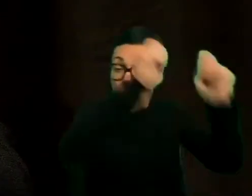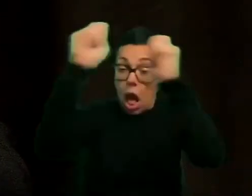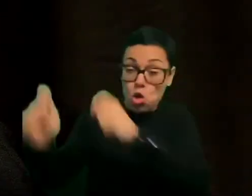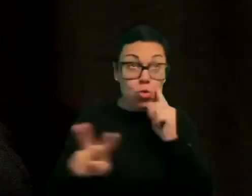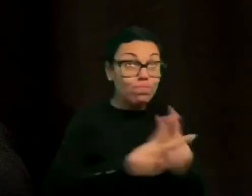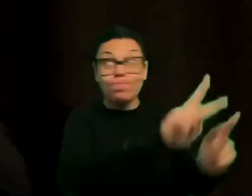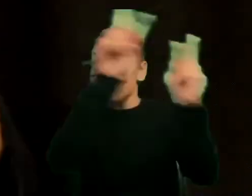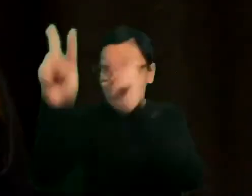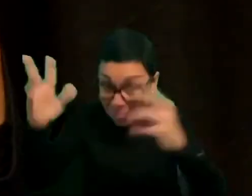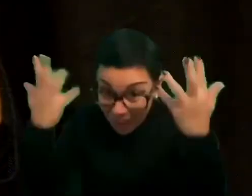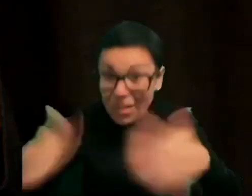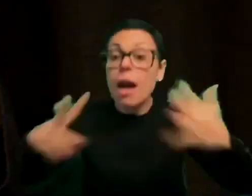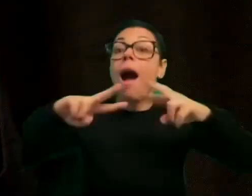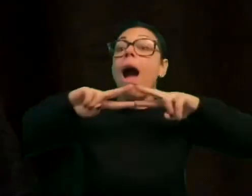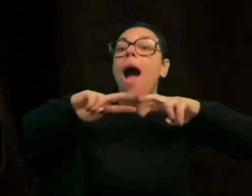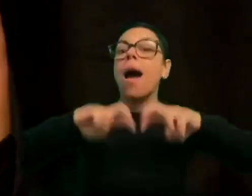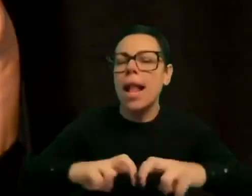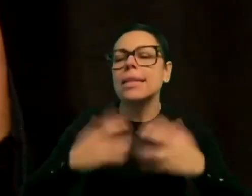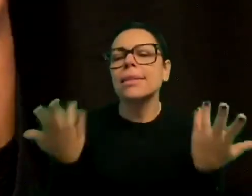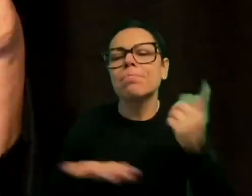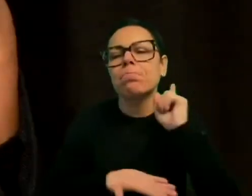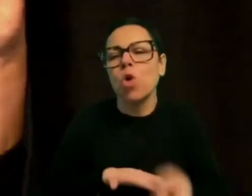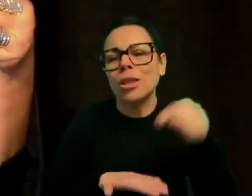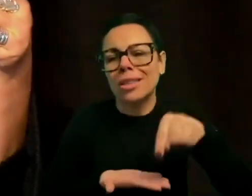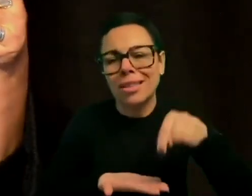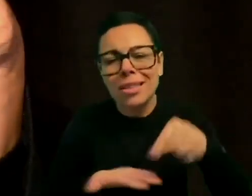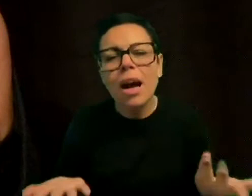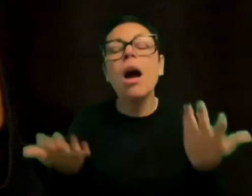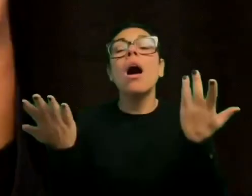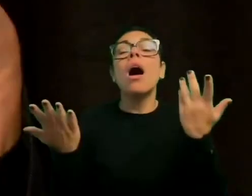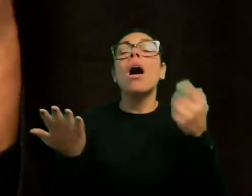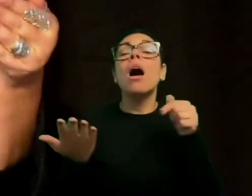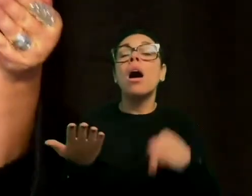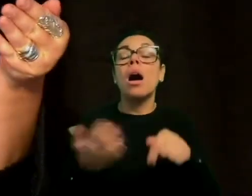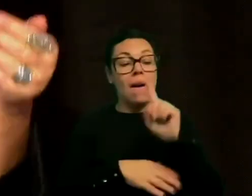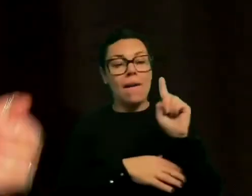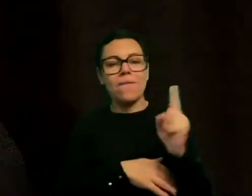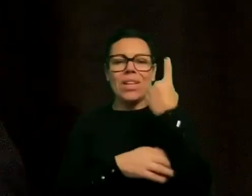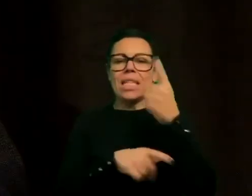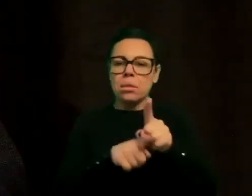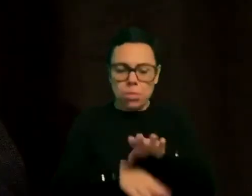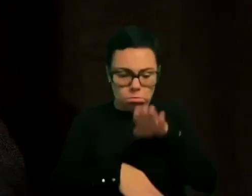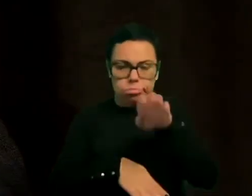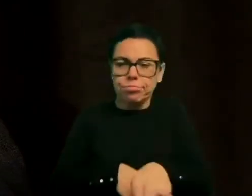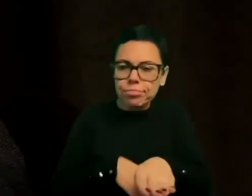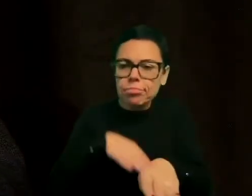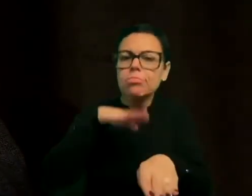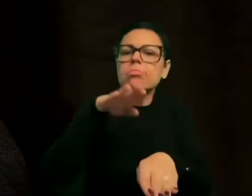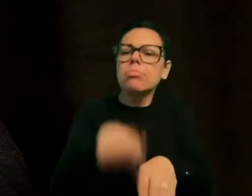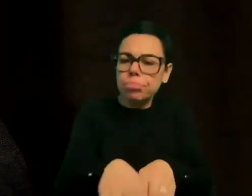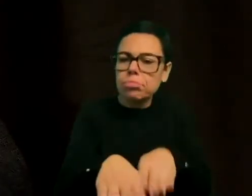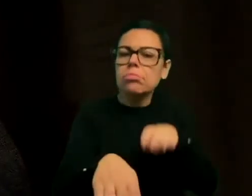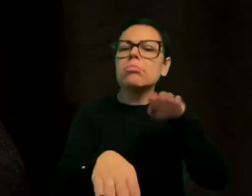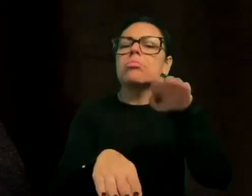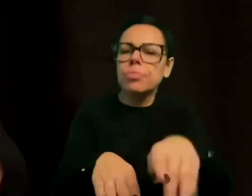ask to begin with. So small incremental steps where that learning is built in. But I mean, ultimately,